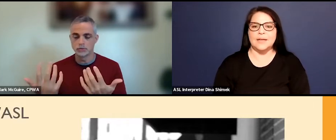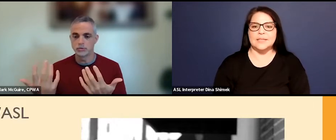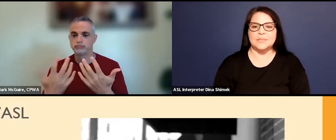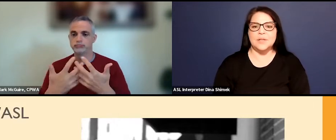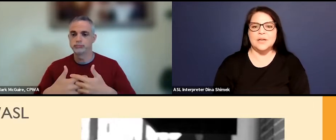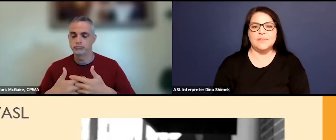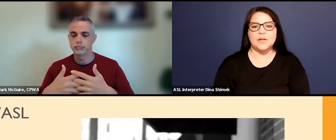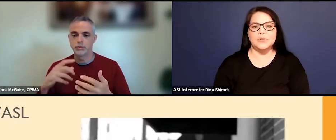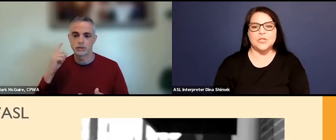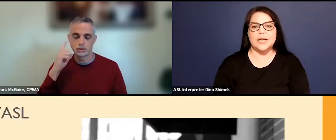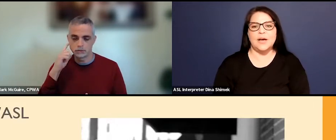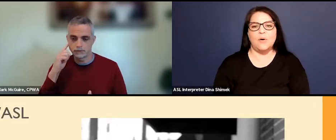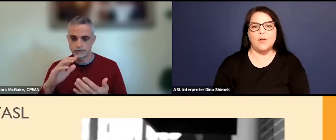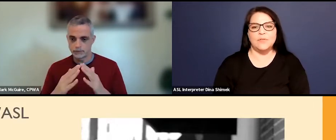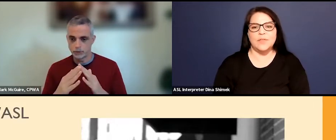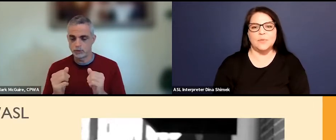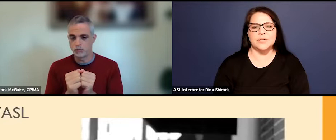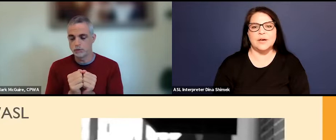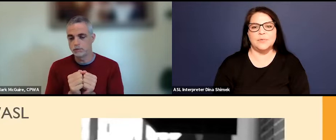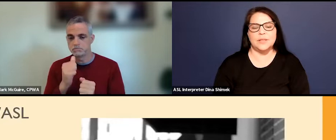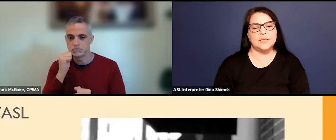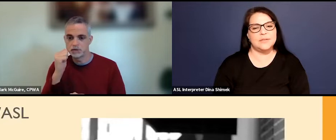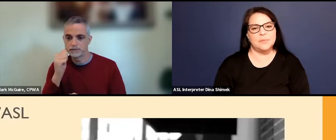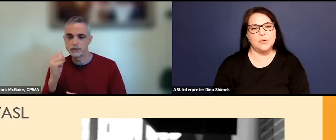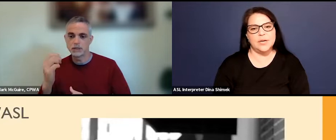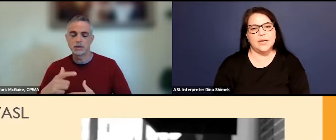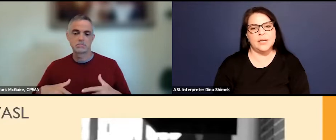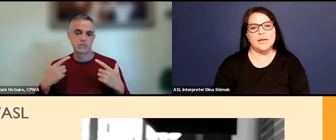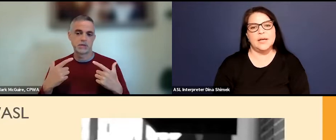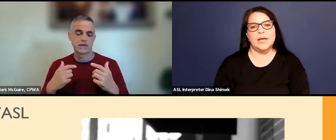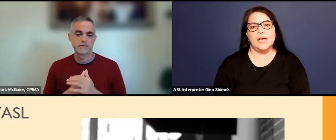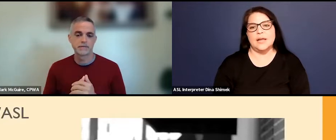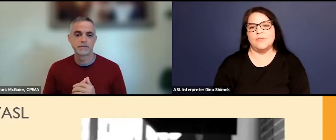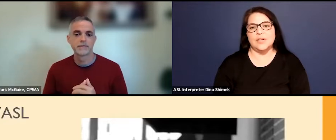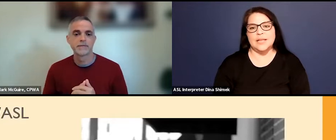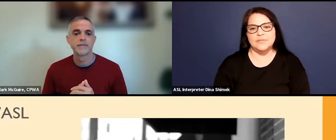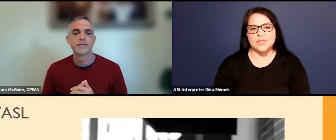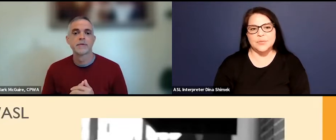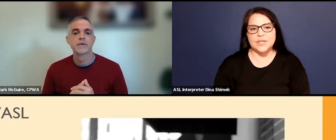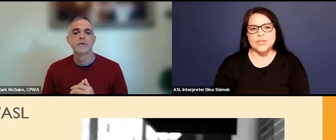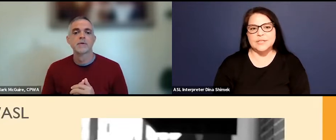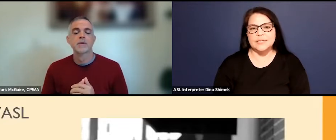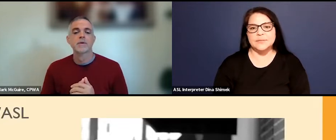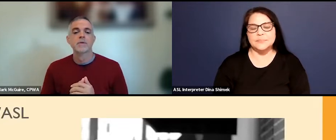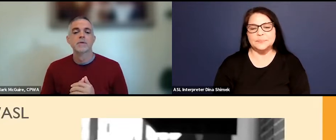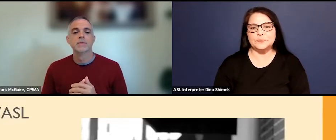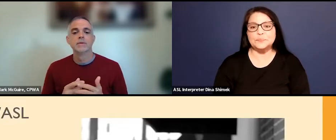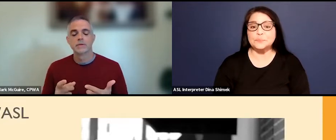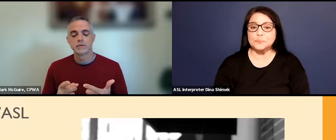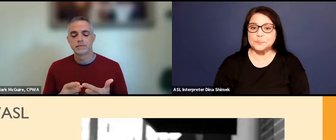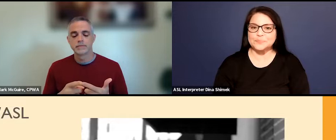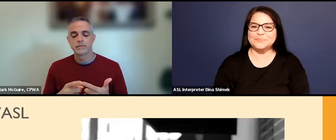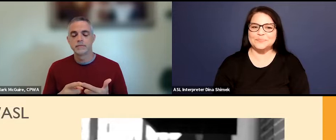And that accessibility of inclusion and how all of that works out with the deaf community in everyday life situations.